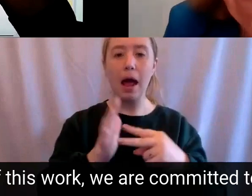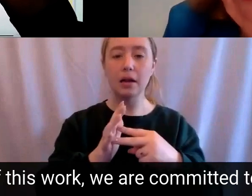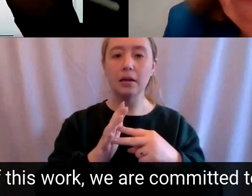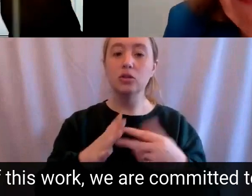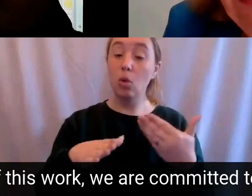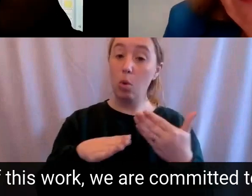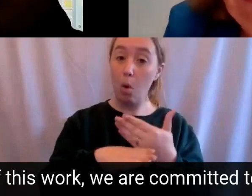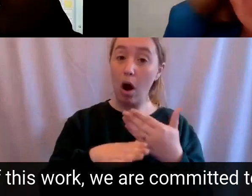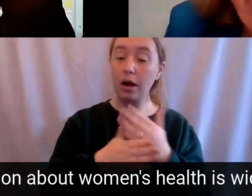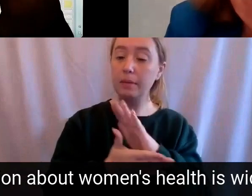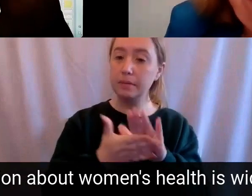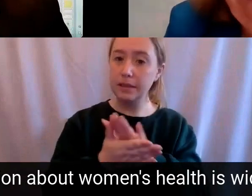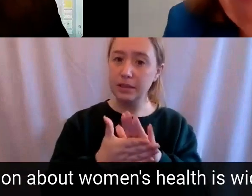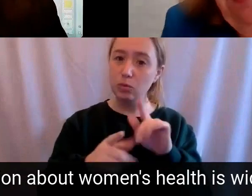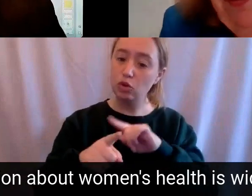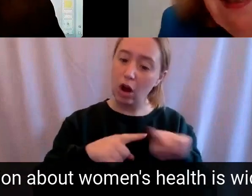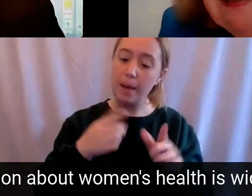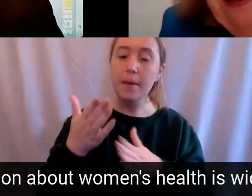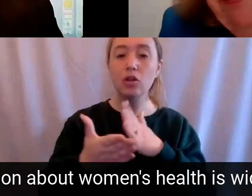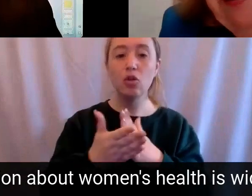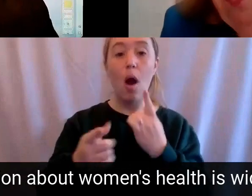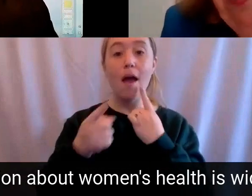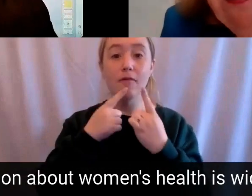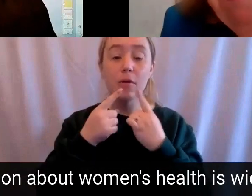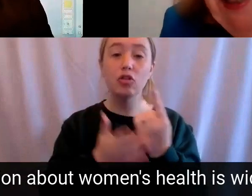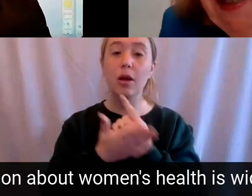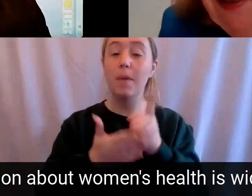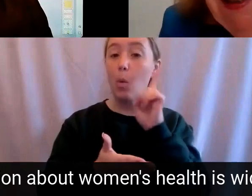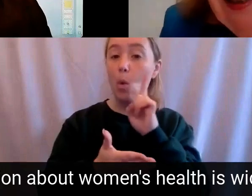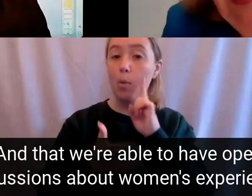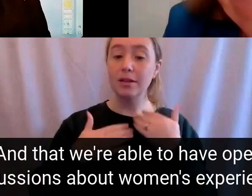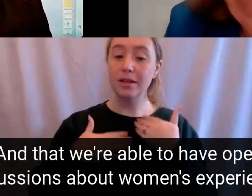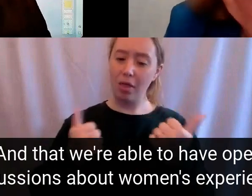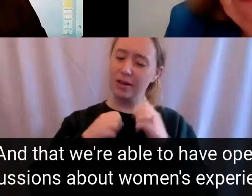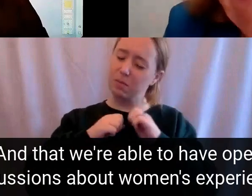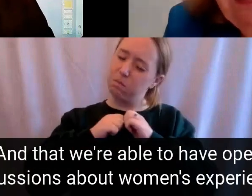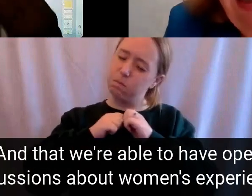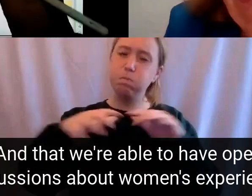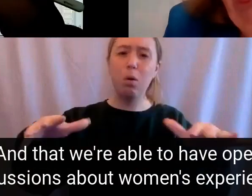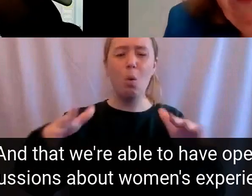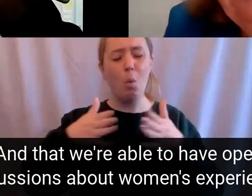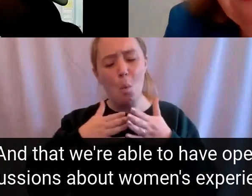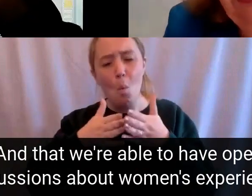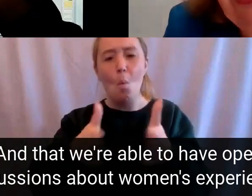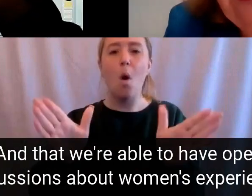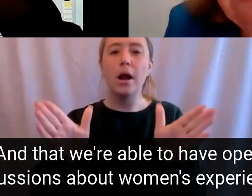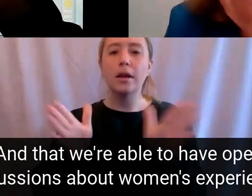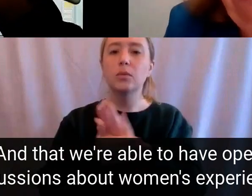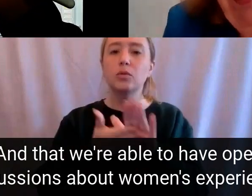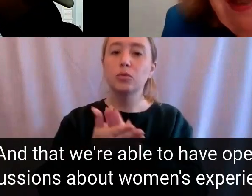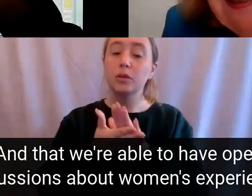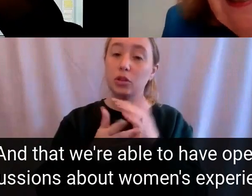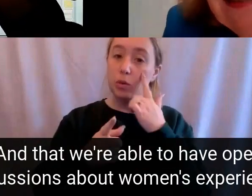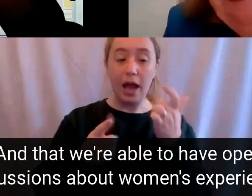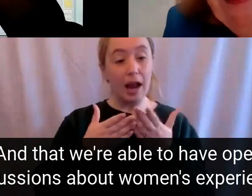to ensuring that information about women's health is widespread and that we're able to have open discussions